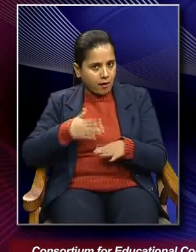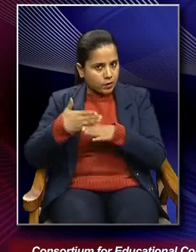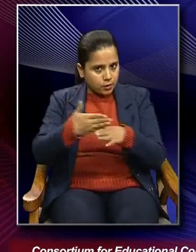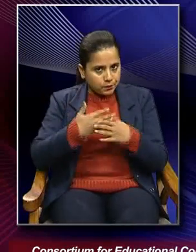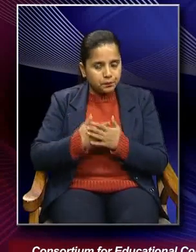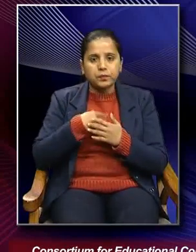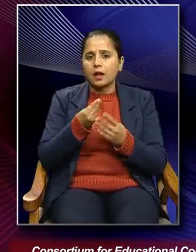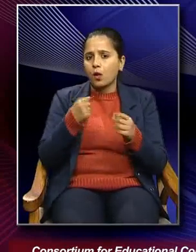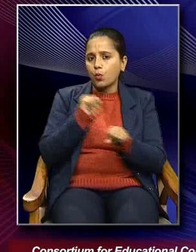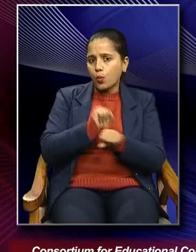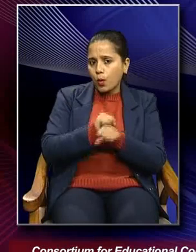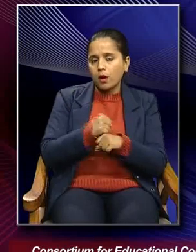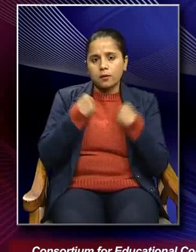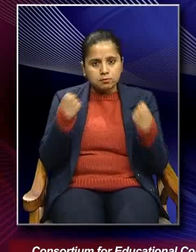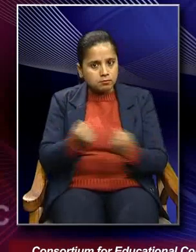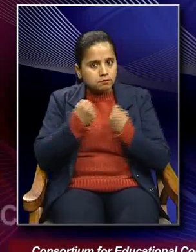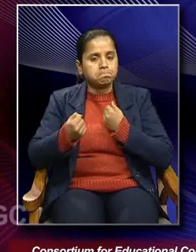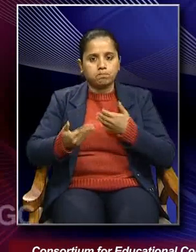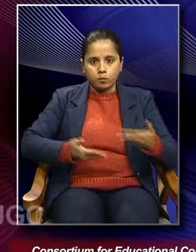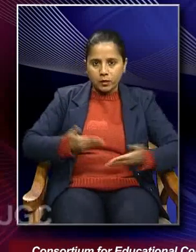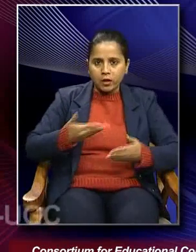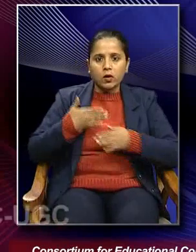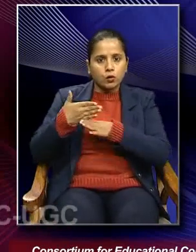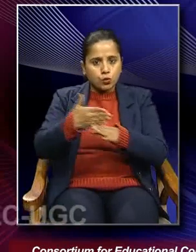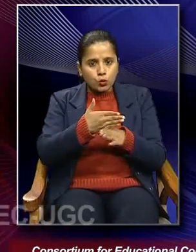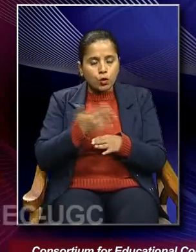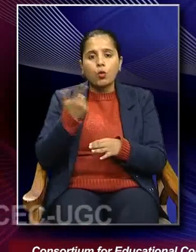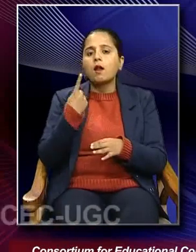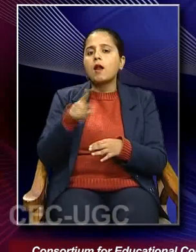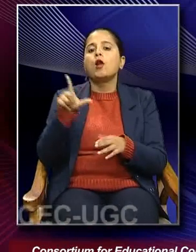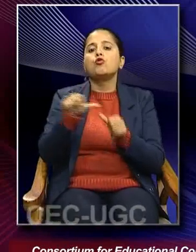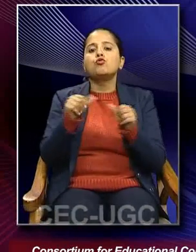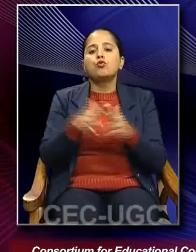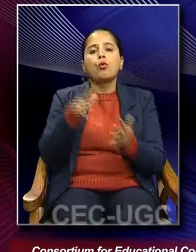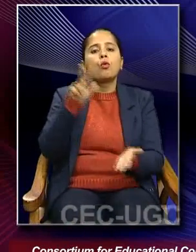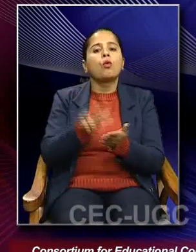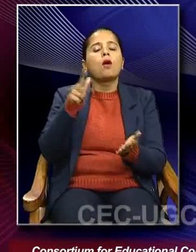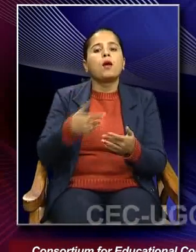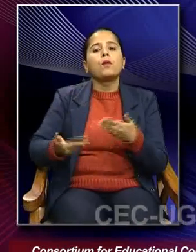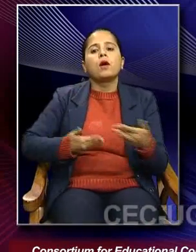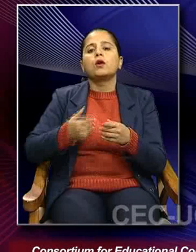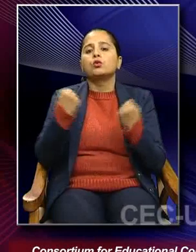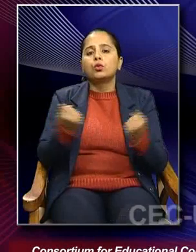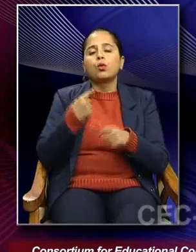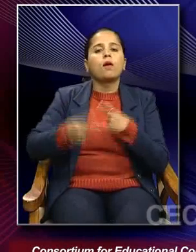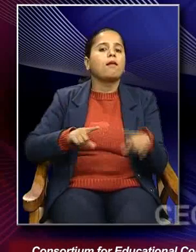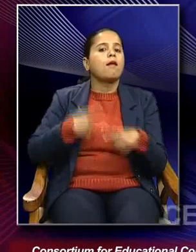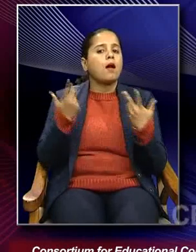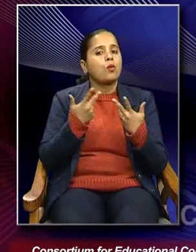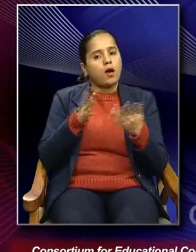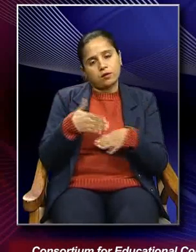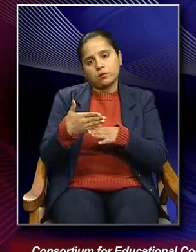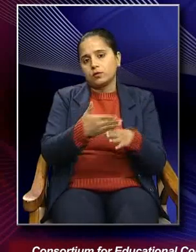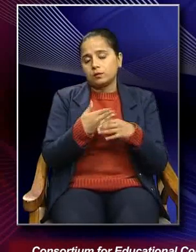the actions, behavior, legitimate pattern of action of everyday life.